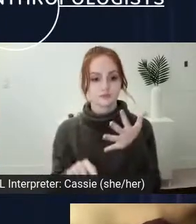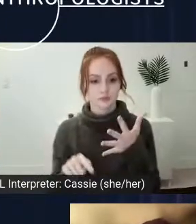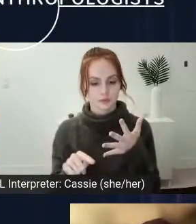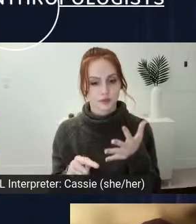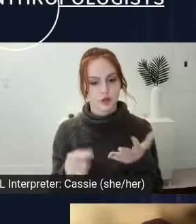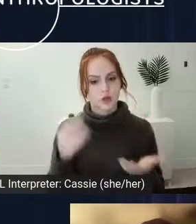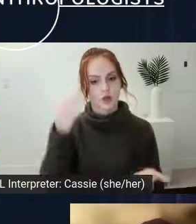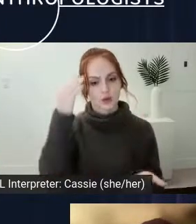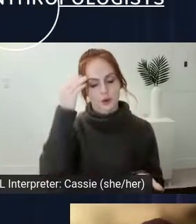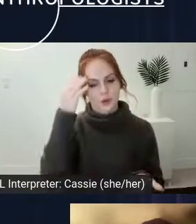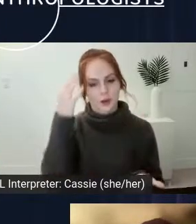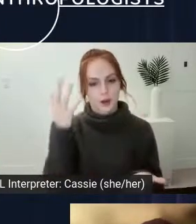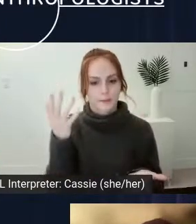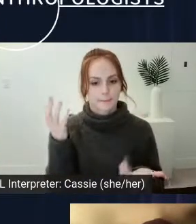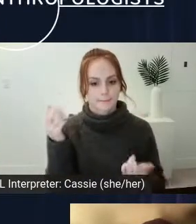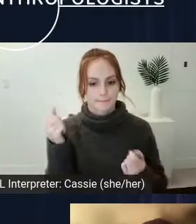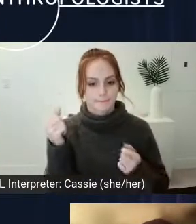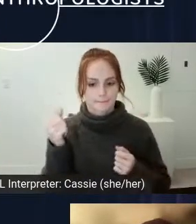know,